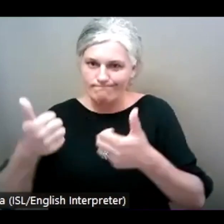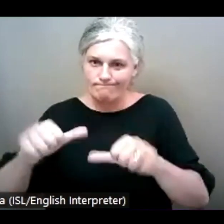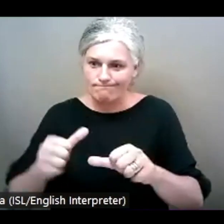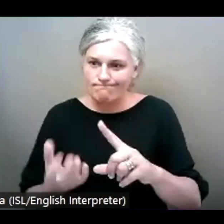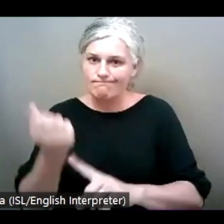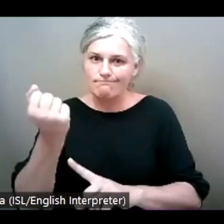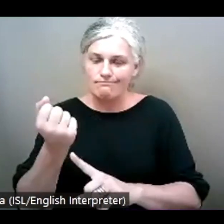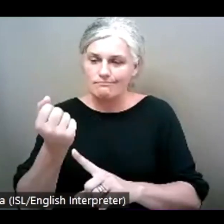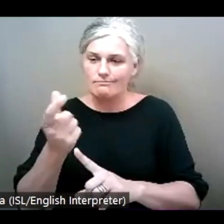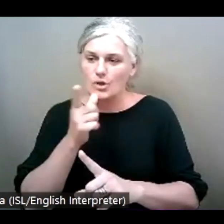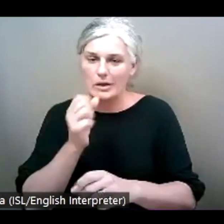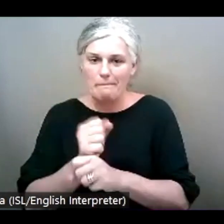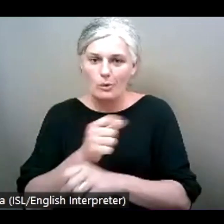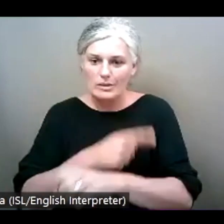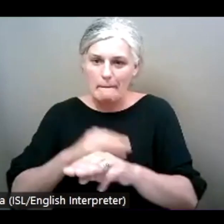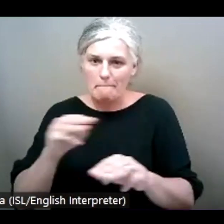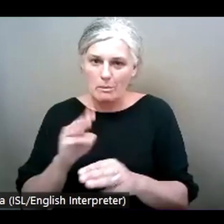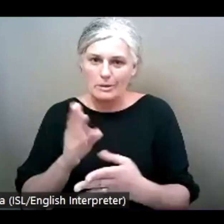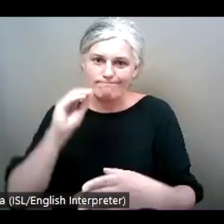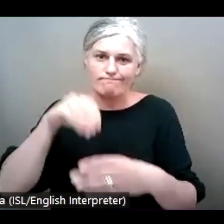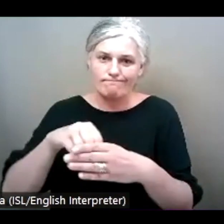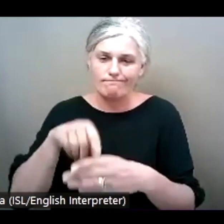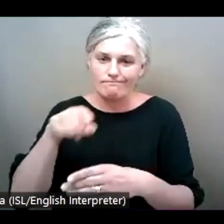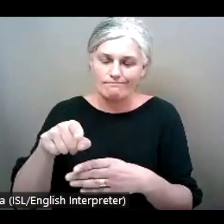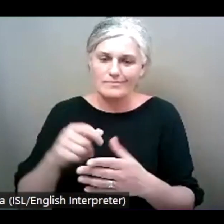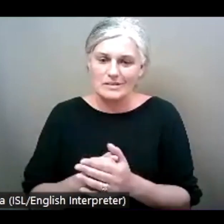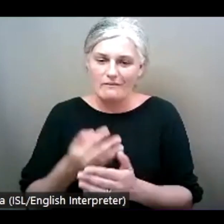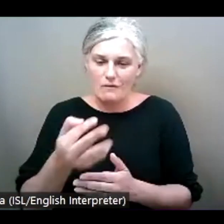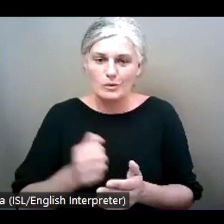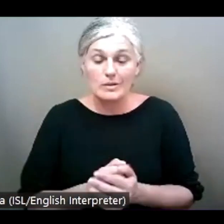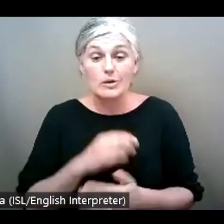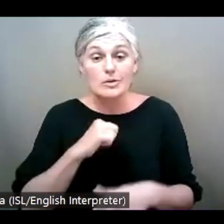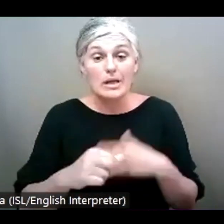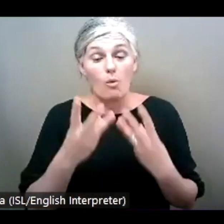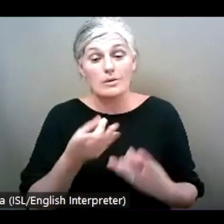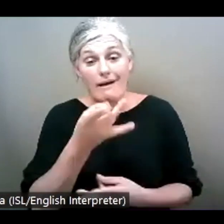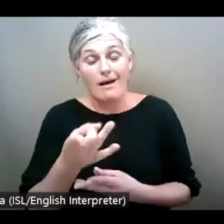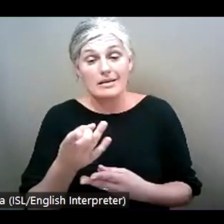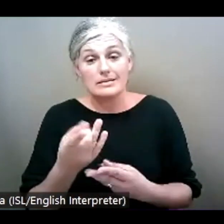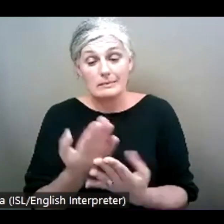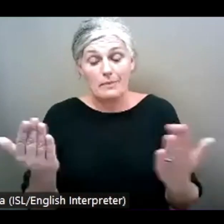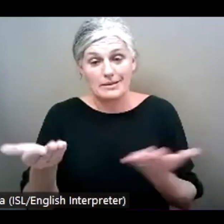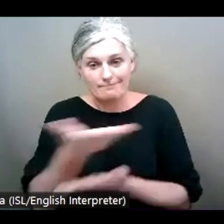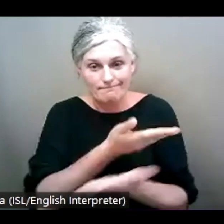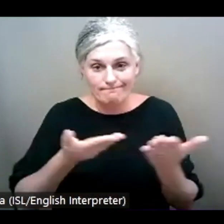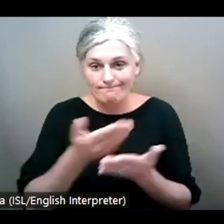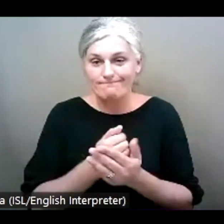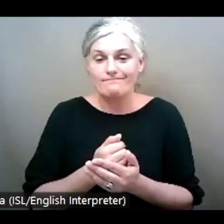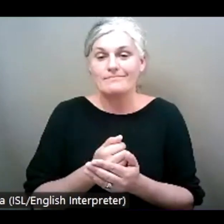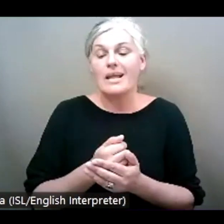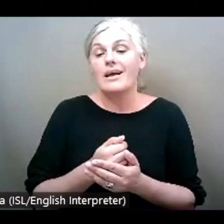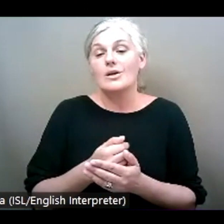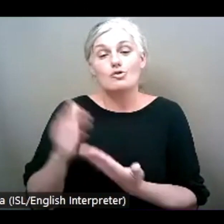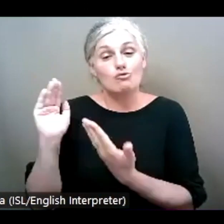people. So firstly, you're going to ask each panel member to introduce themselves. So